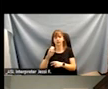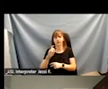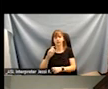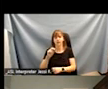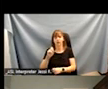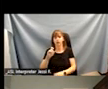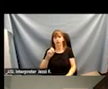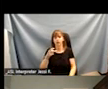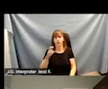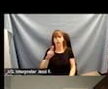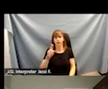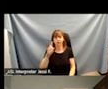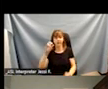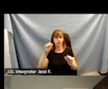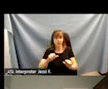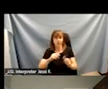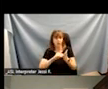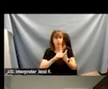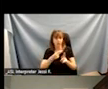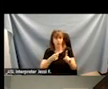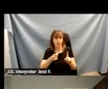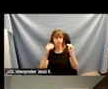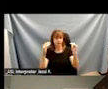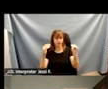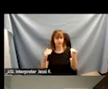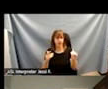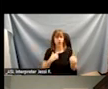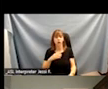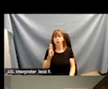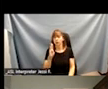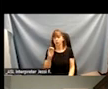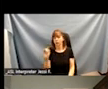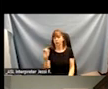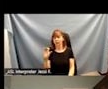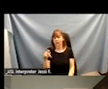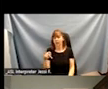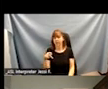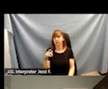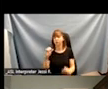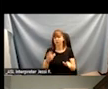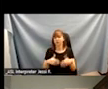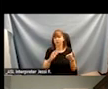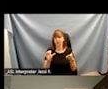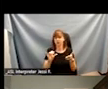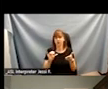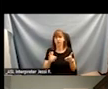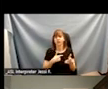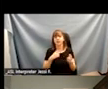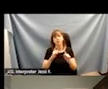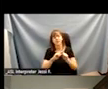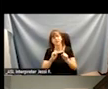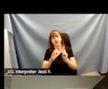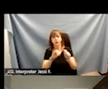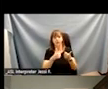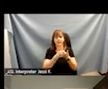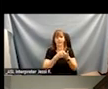We also offer boot camps, some of which are available to alumni as well. We offer competitions and challenges, which are